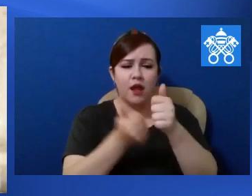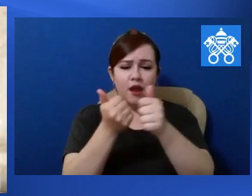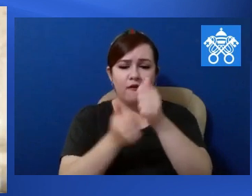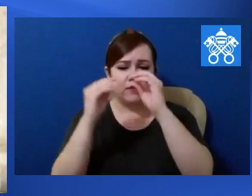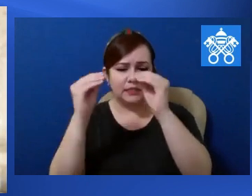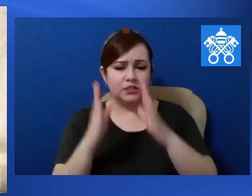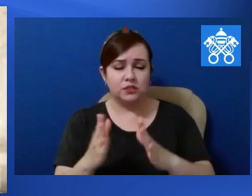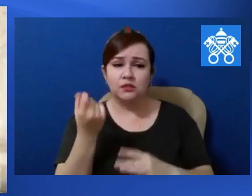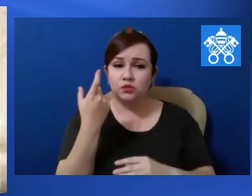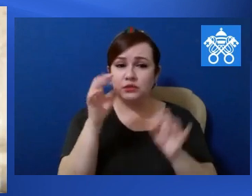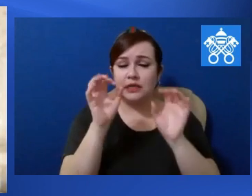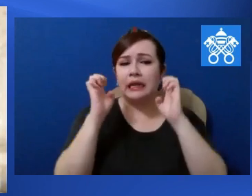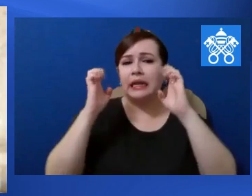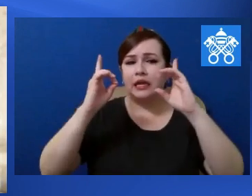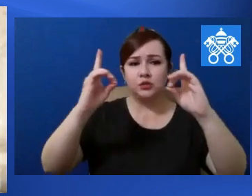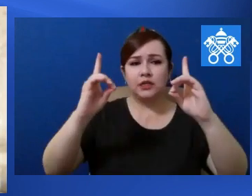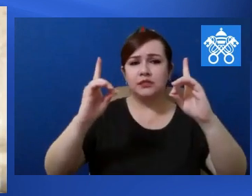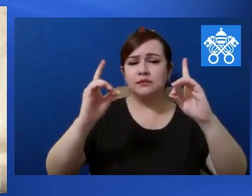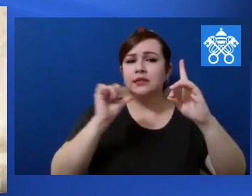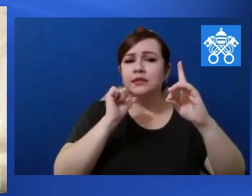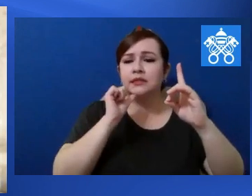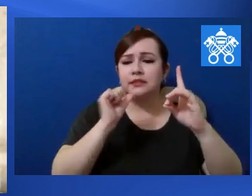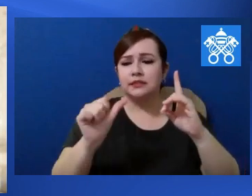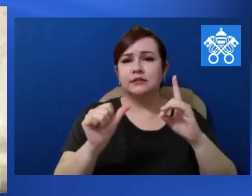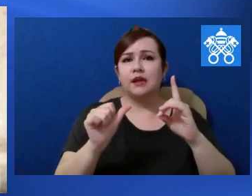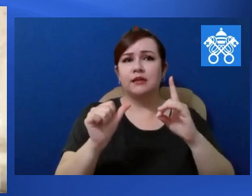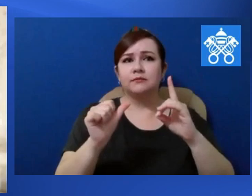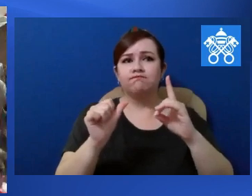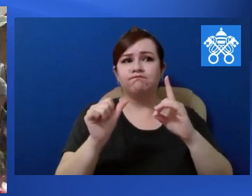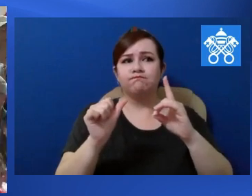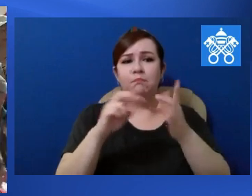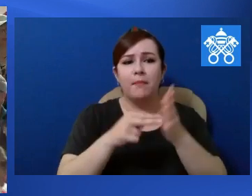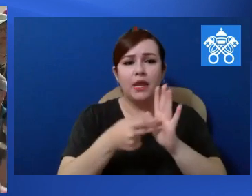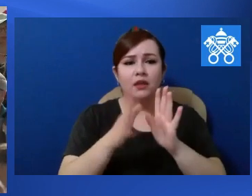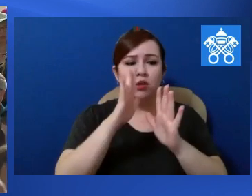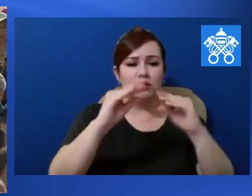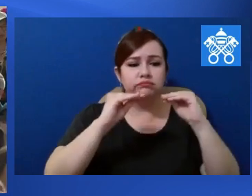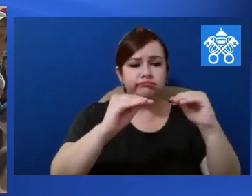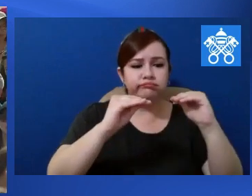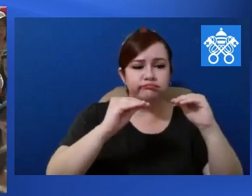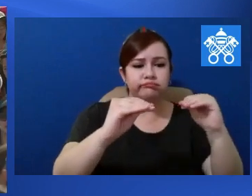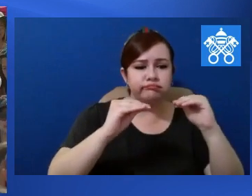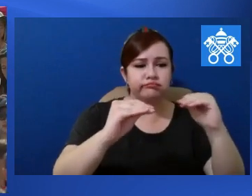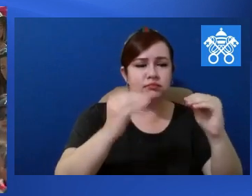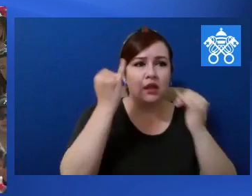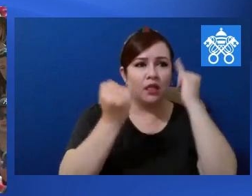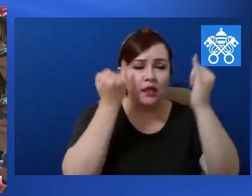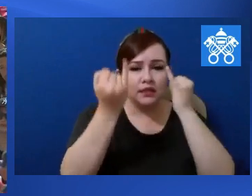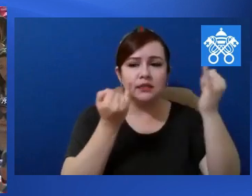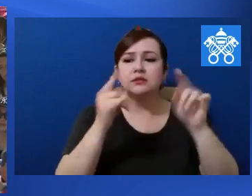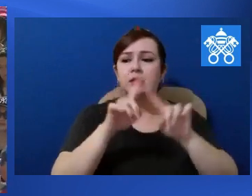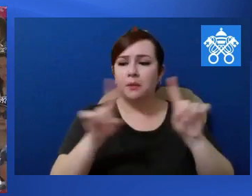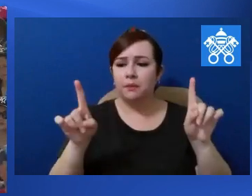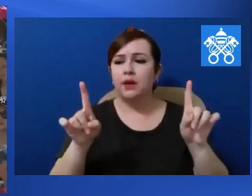every teacher. Indeed, education does not consist on filling the head with ideas, but